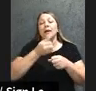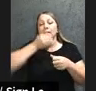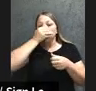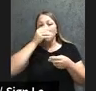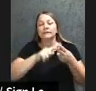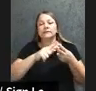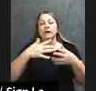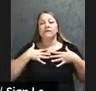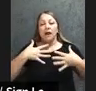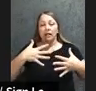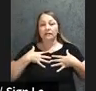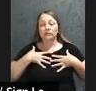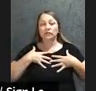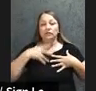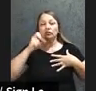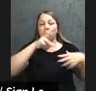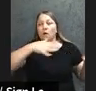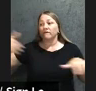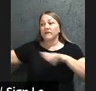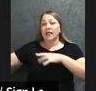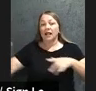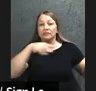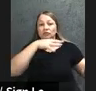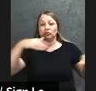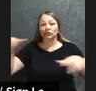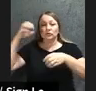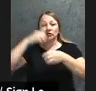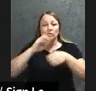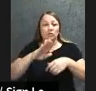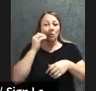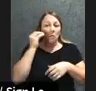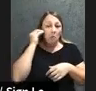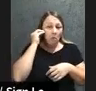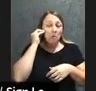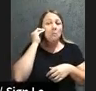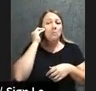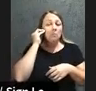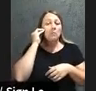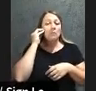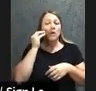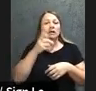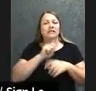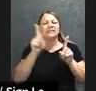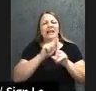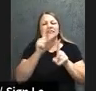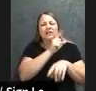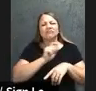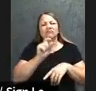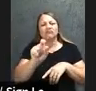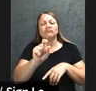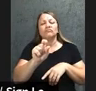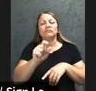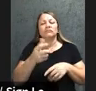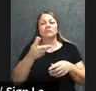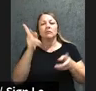tips about long COVID, which we'll get to it at the end. But those are really the 5 tools that are featured on the website to help us fight